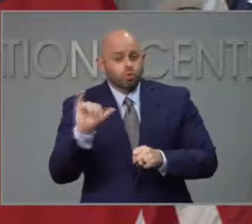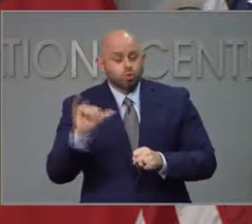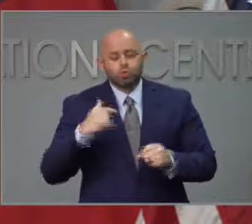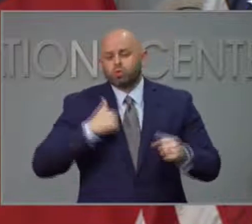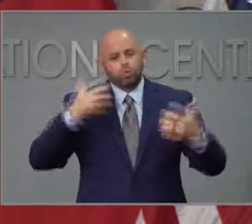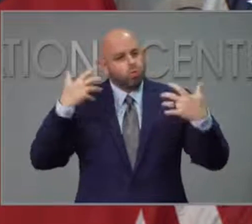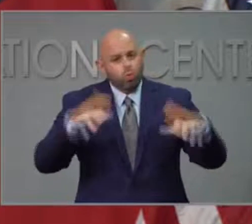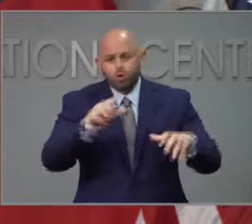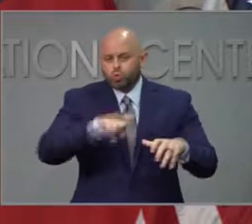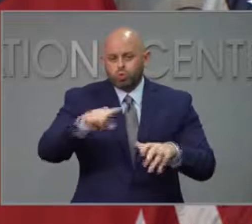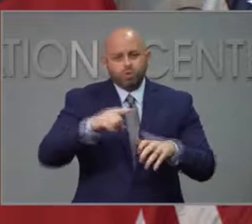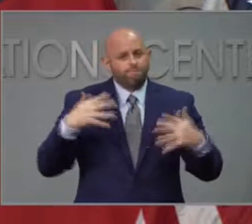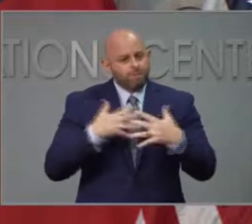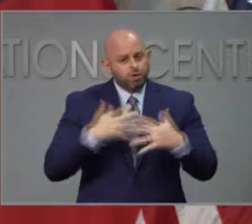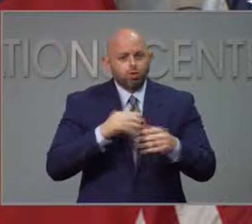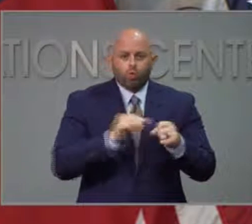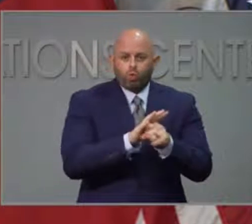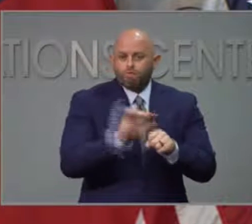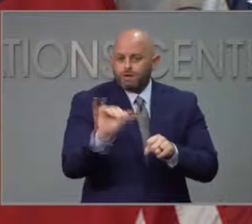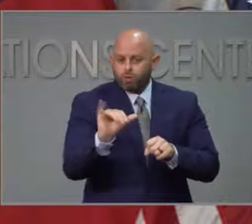disease.